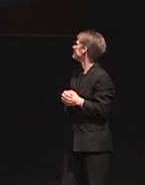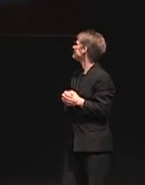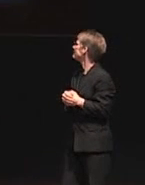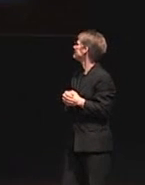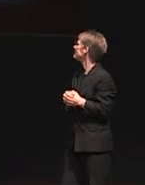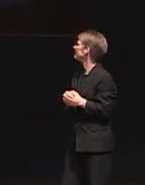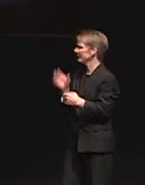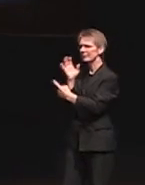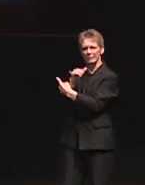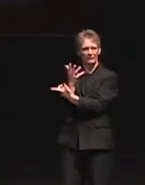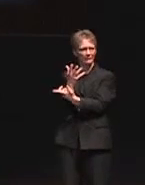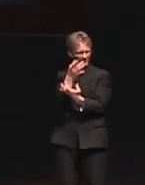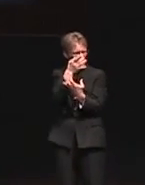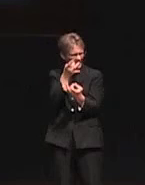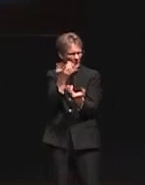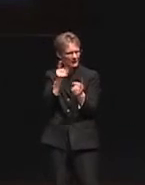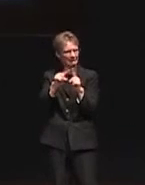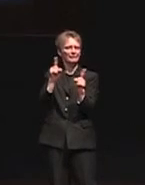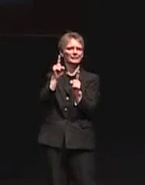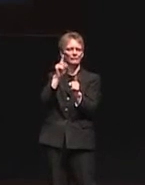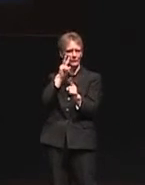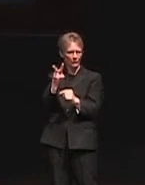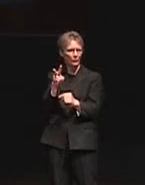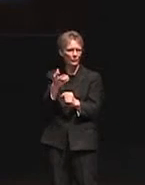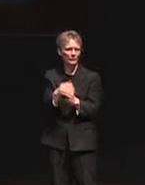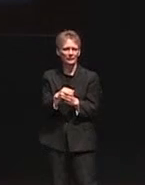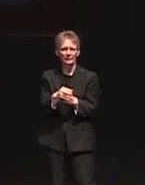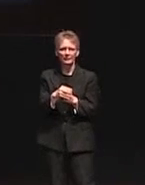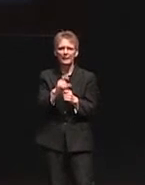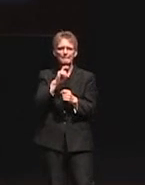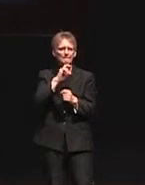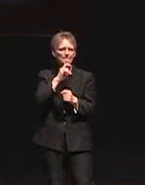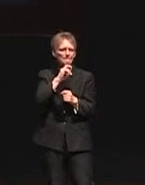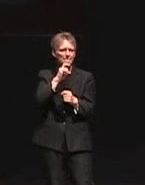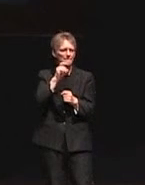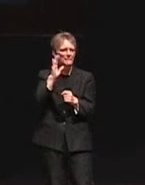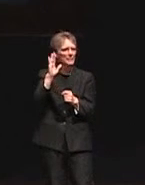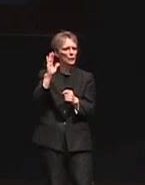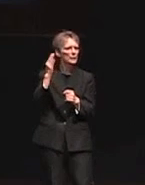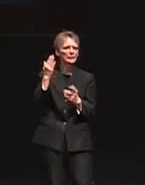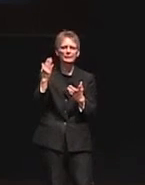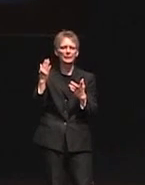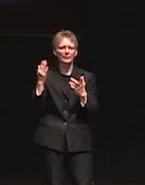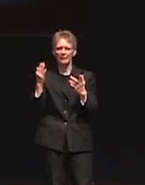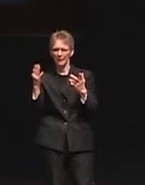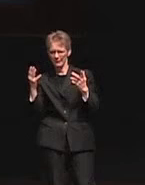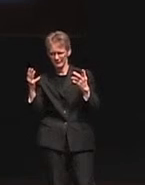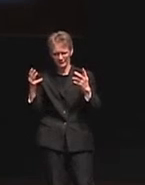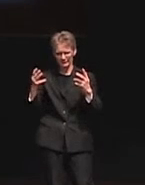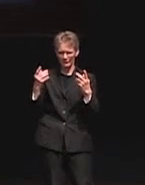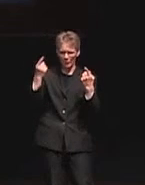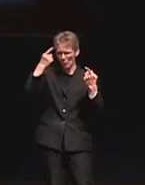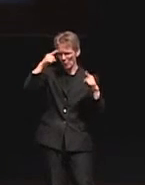Now that's the Eiffel Tower. Isn't that interesting? These pieces of metal that seem to be going nowhere are, you know, what essentially hold